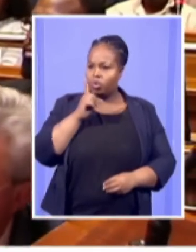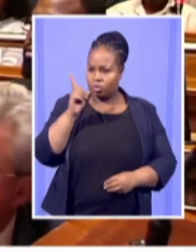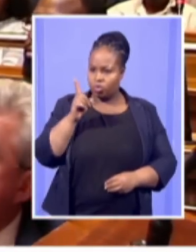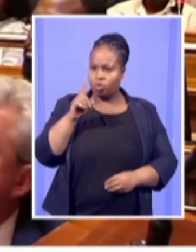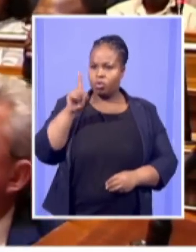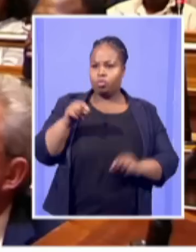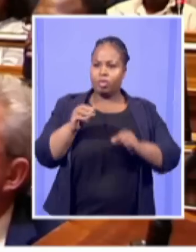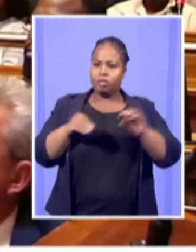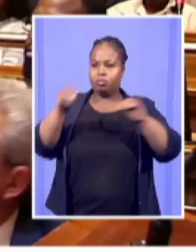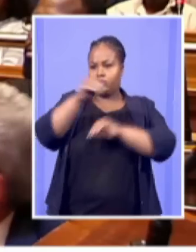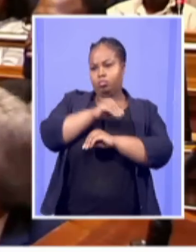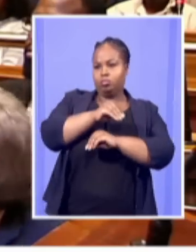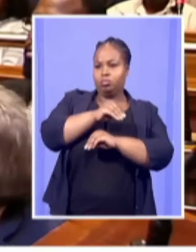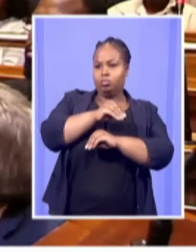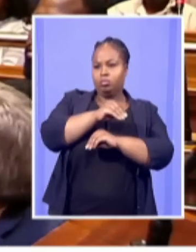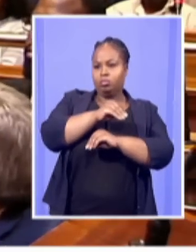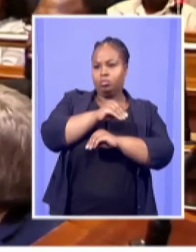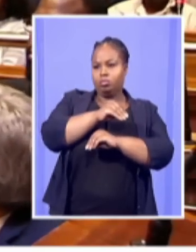the first one on the side.